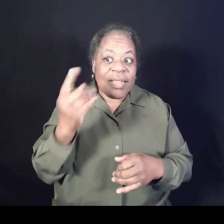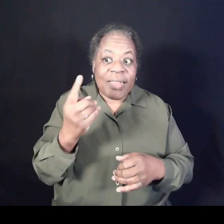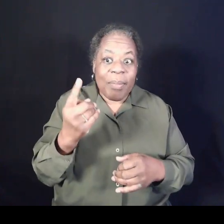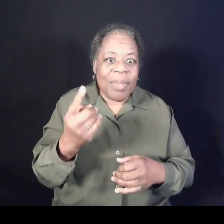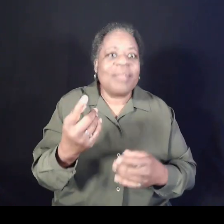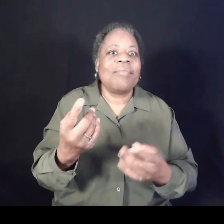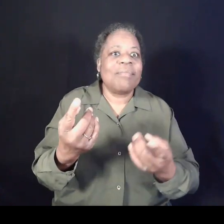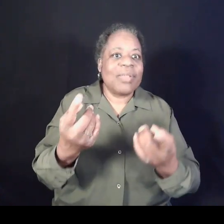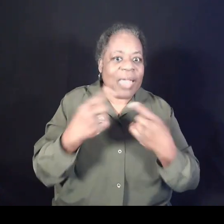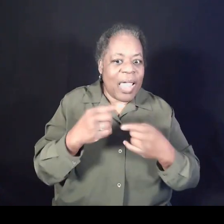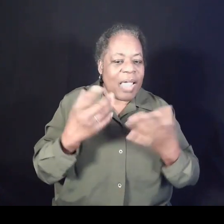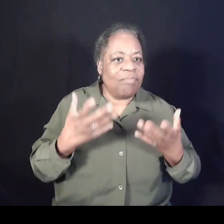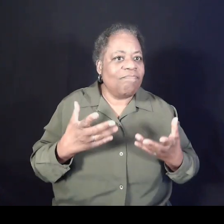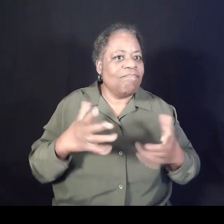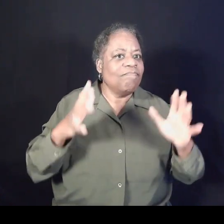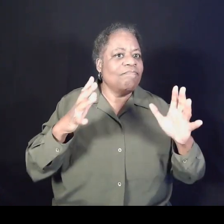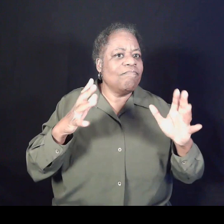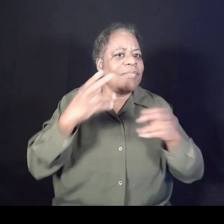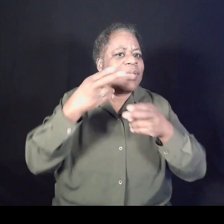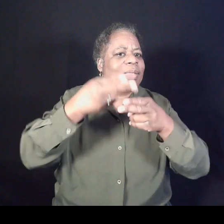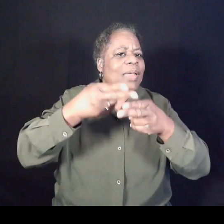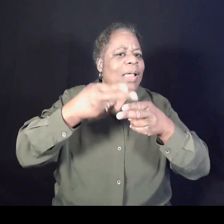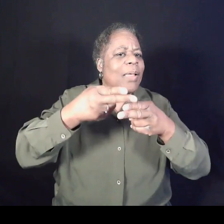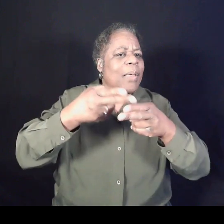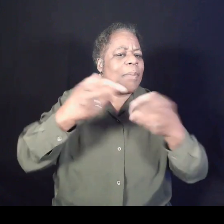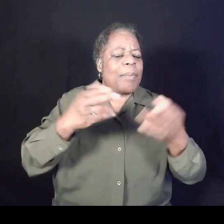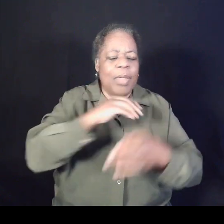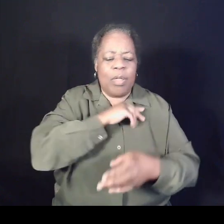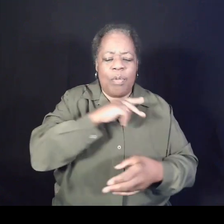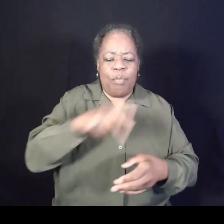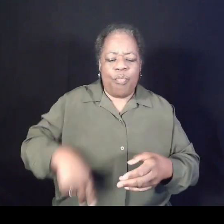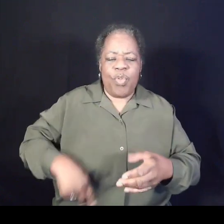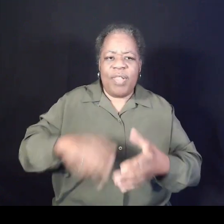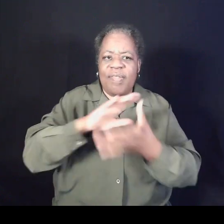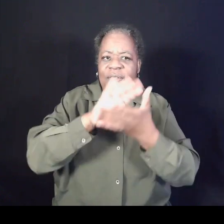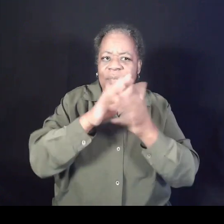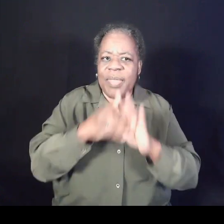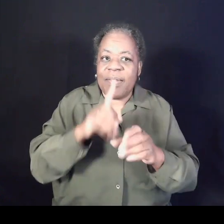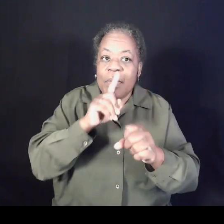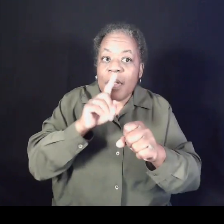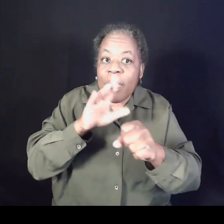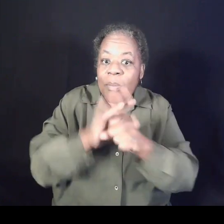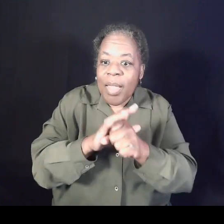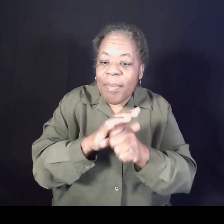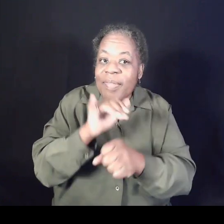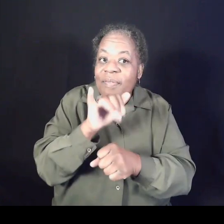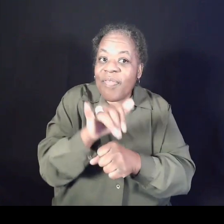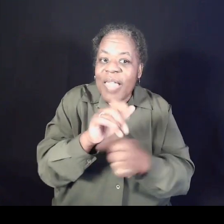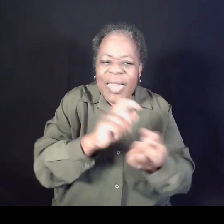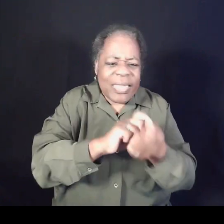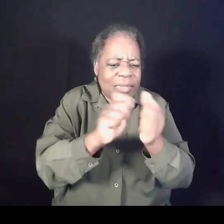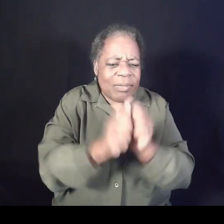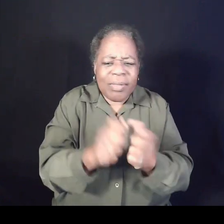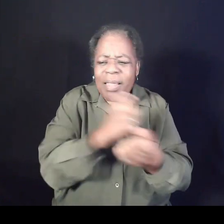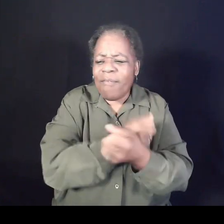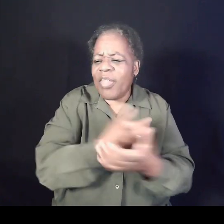again. Someone called the Prince of Peace. And the promise of that changes